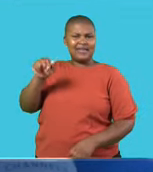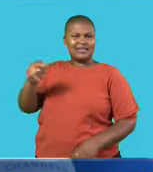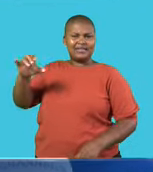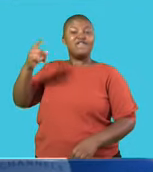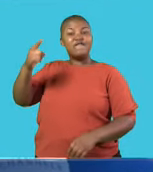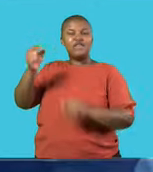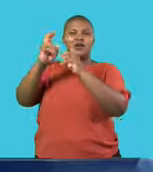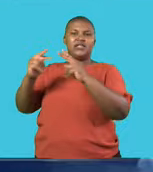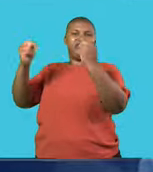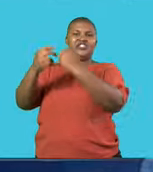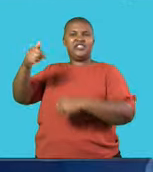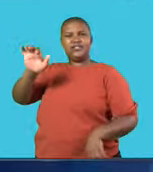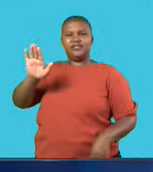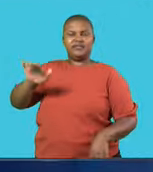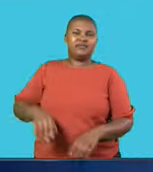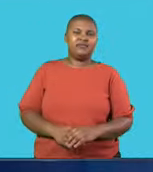nation.